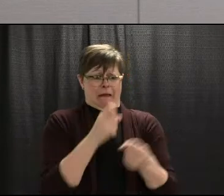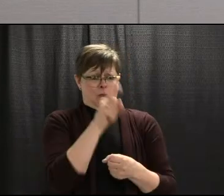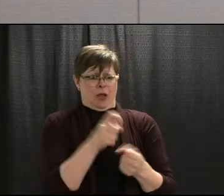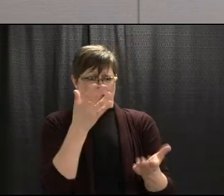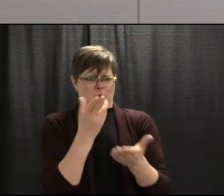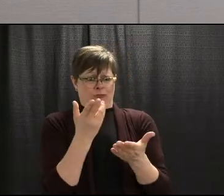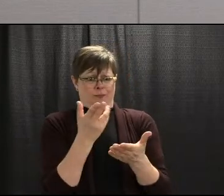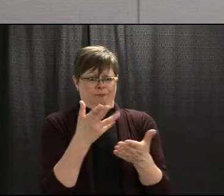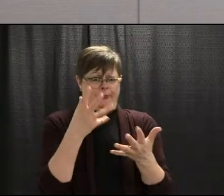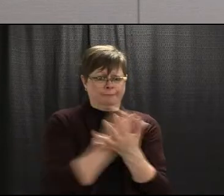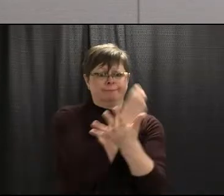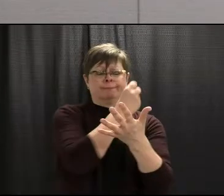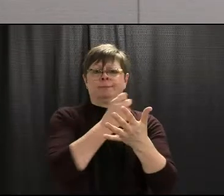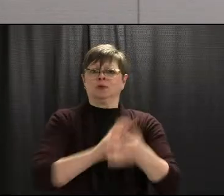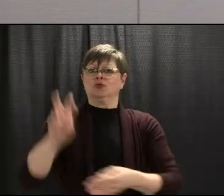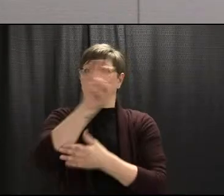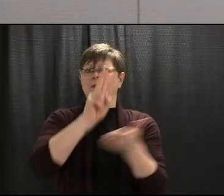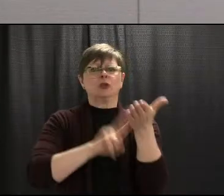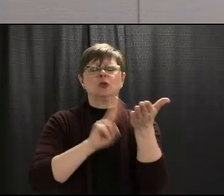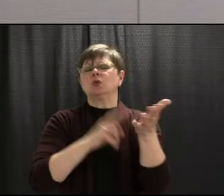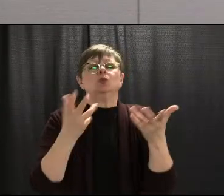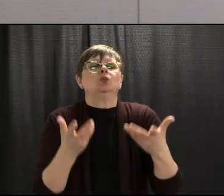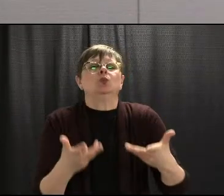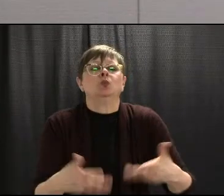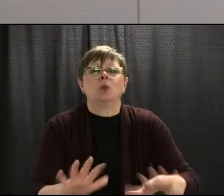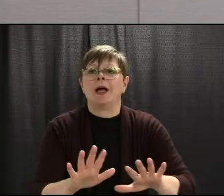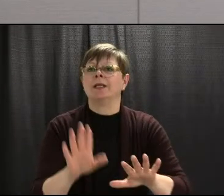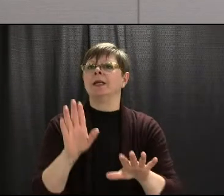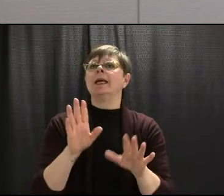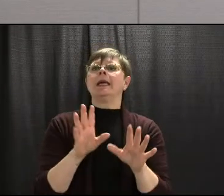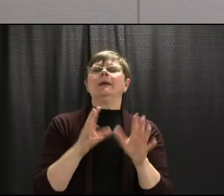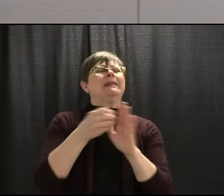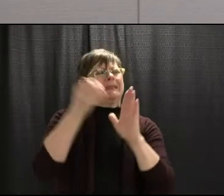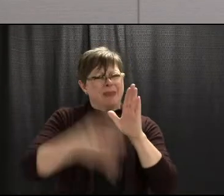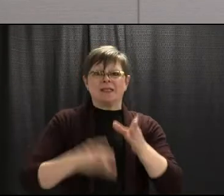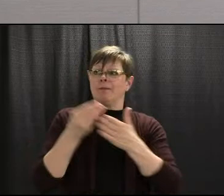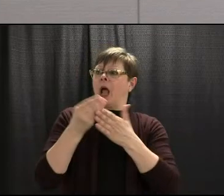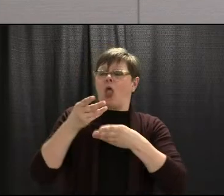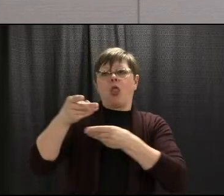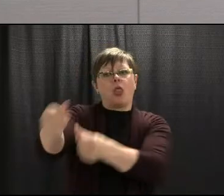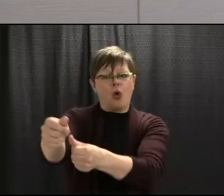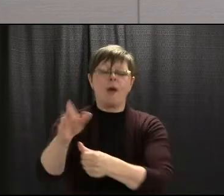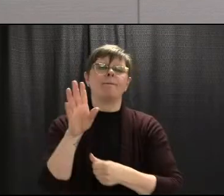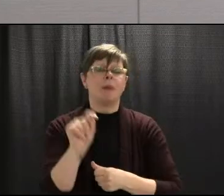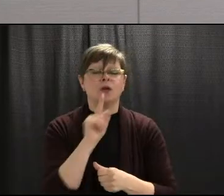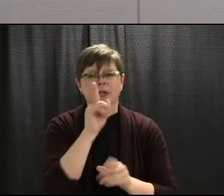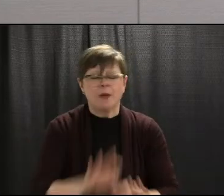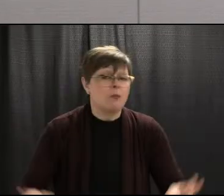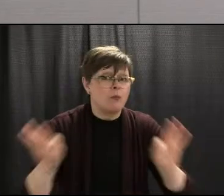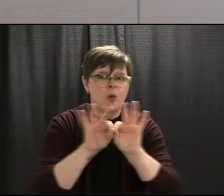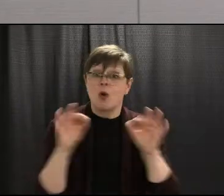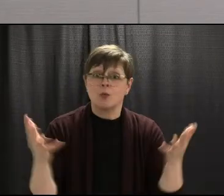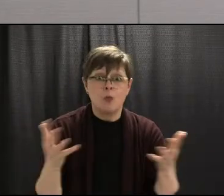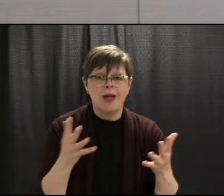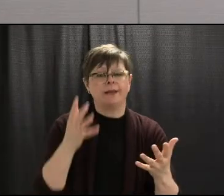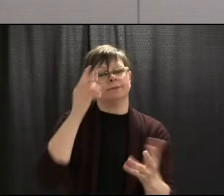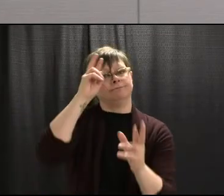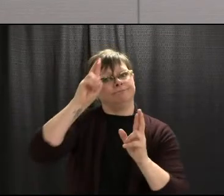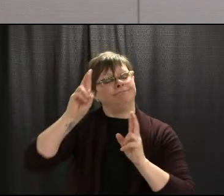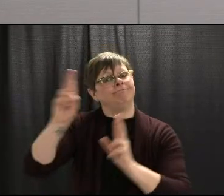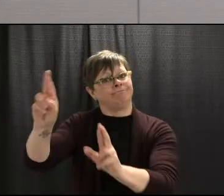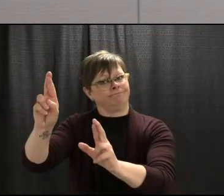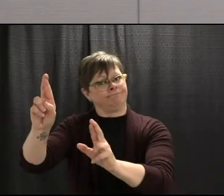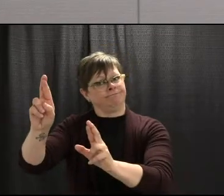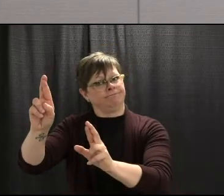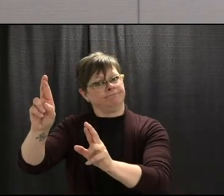nurses. The reality is, during this shifting dynamic of a marketplace, if you will, within this professional shift,